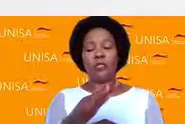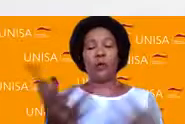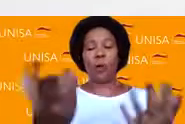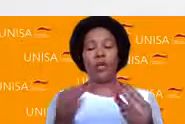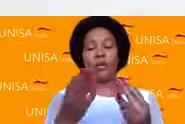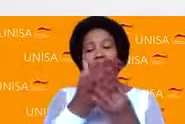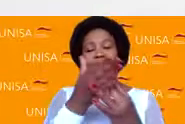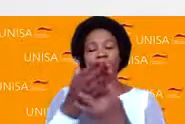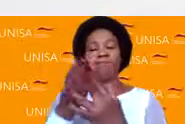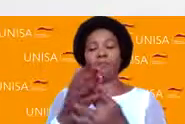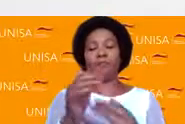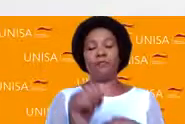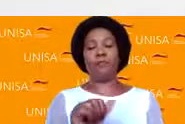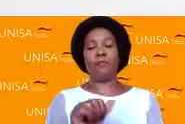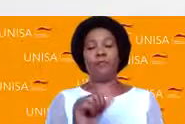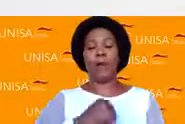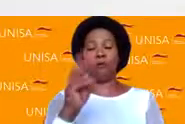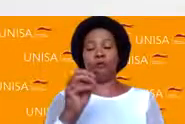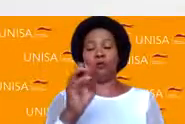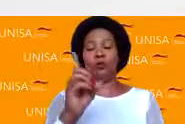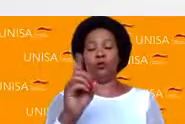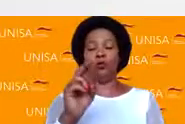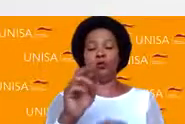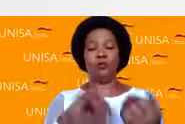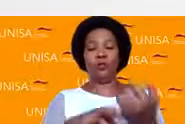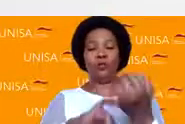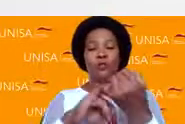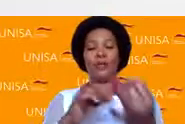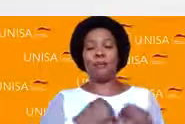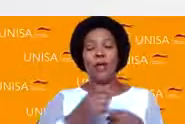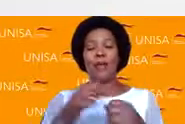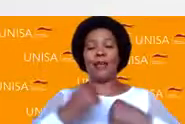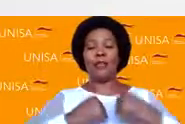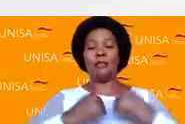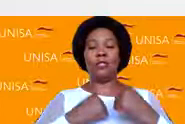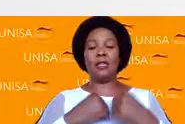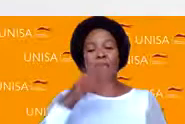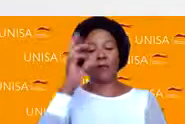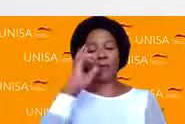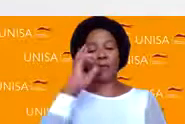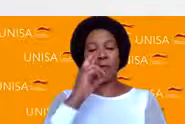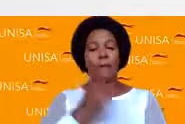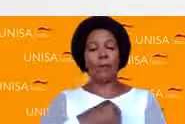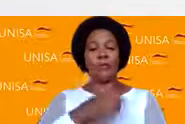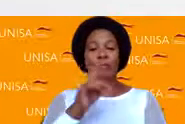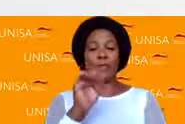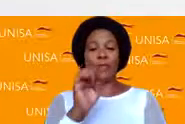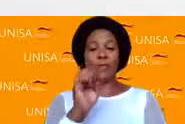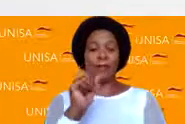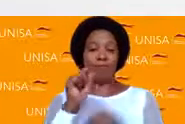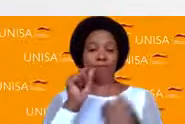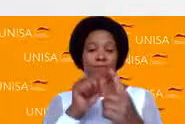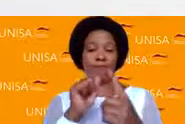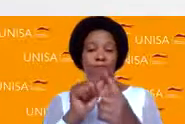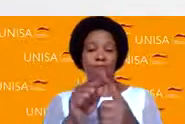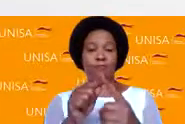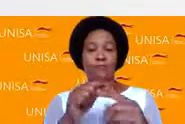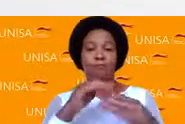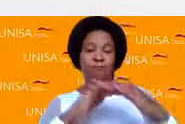your myModules and the myAdmin. So just remember, myUnisa is the banner under